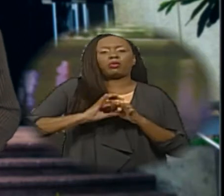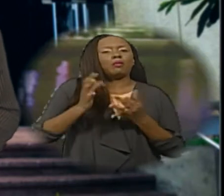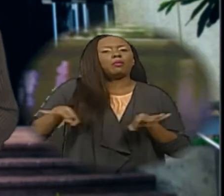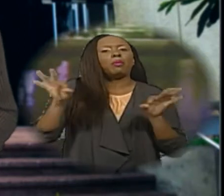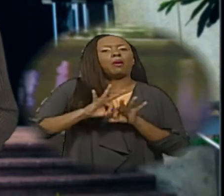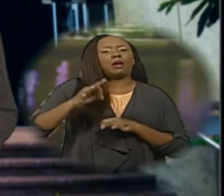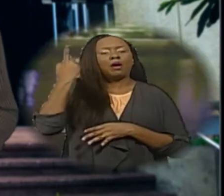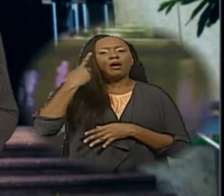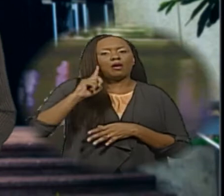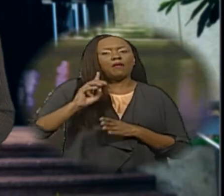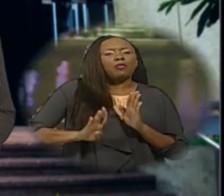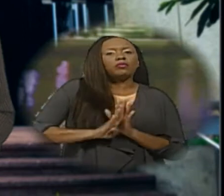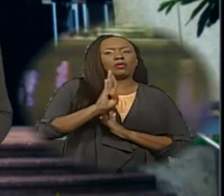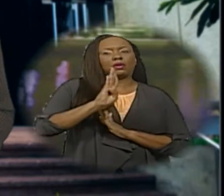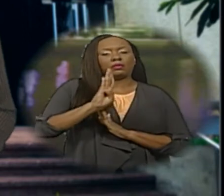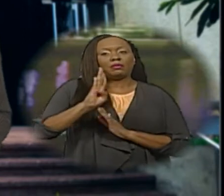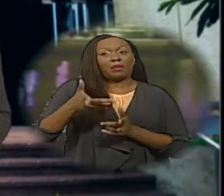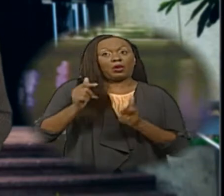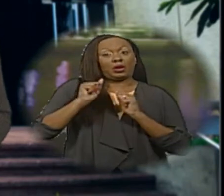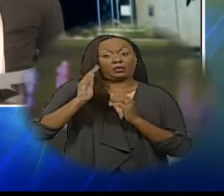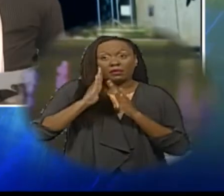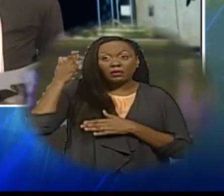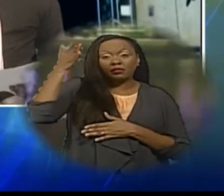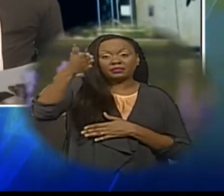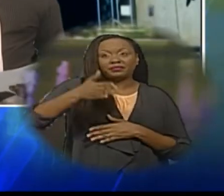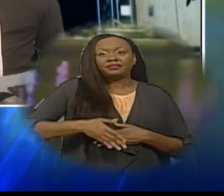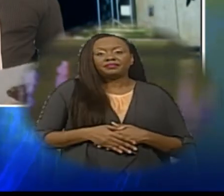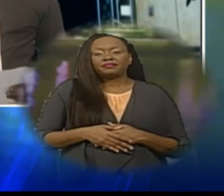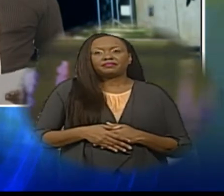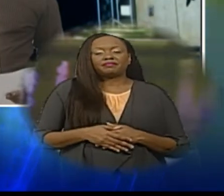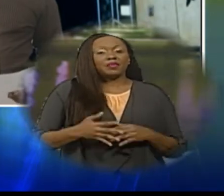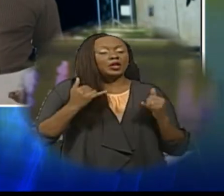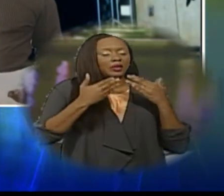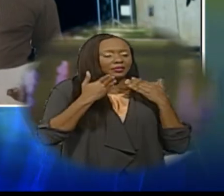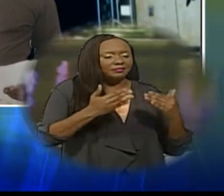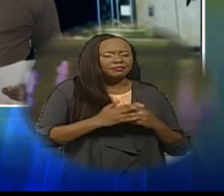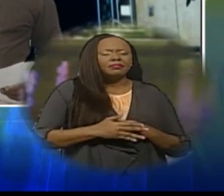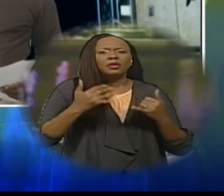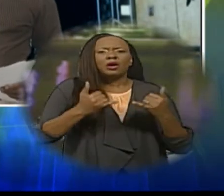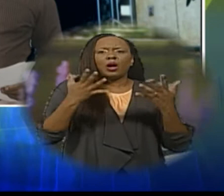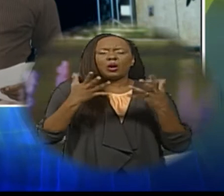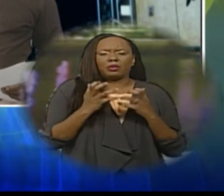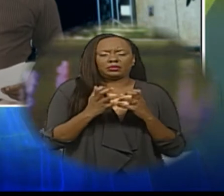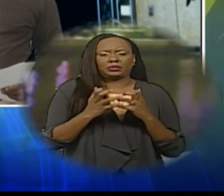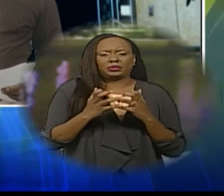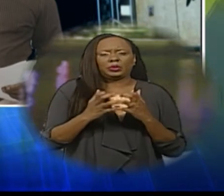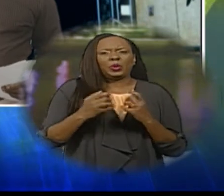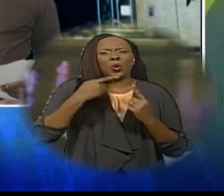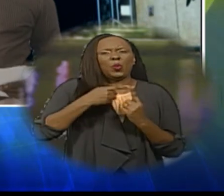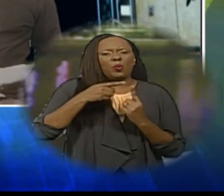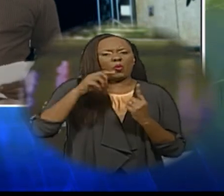that speed going forward will be critical. Lisa? Well, thanks, Ryan. Now, let's take a look at one of the critical